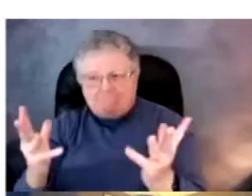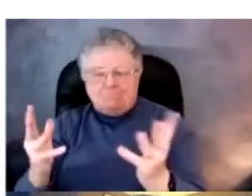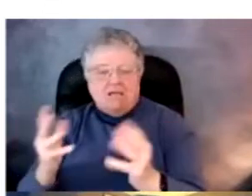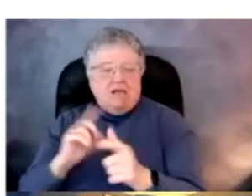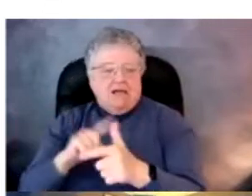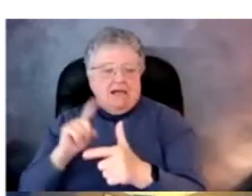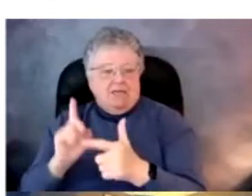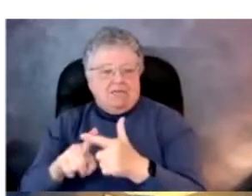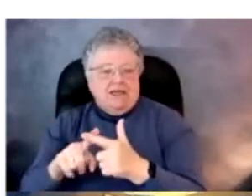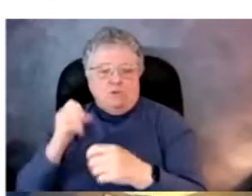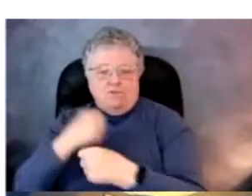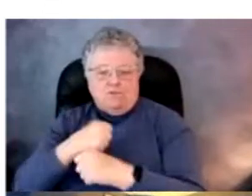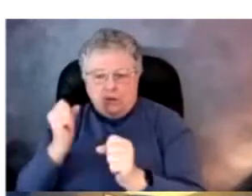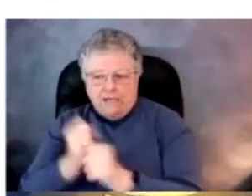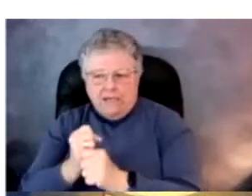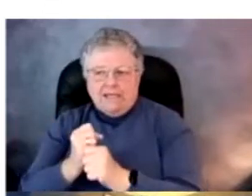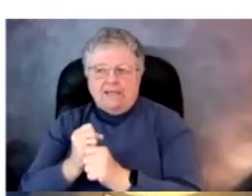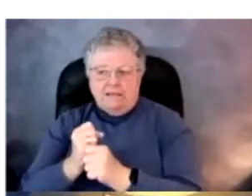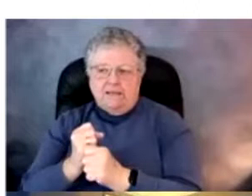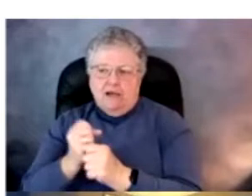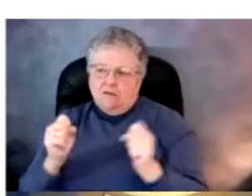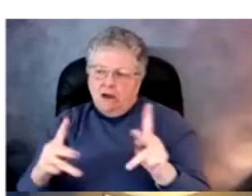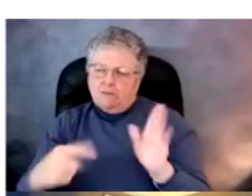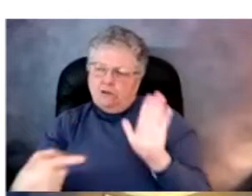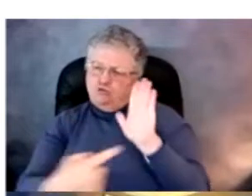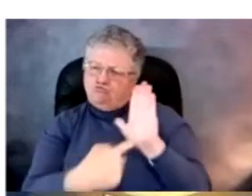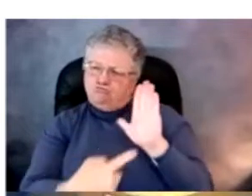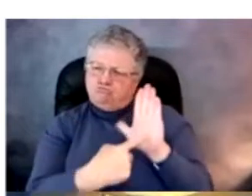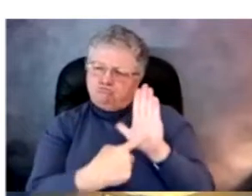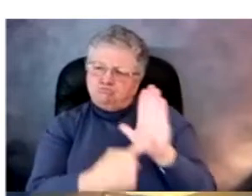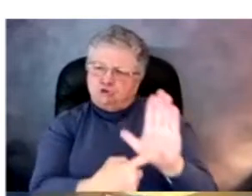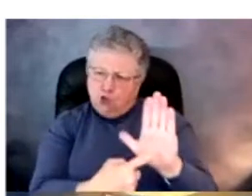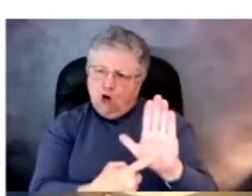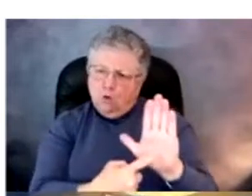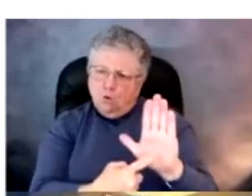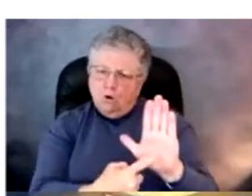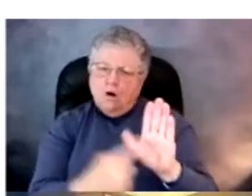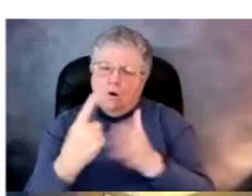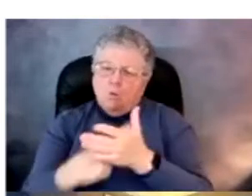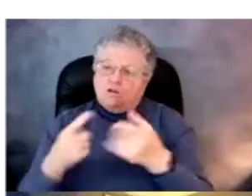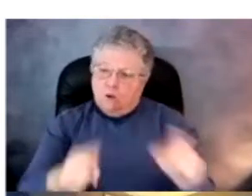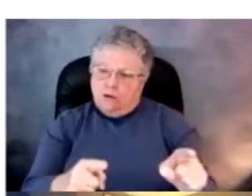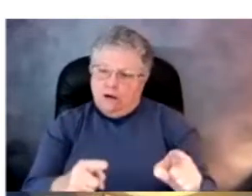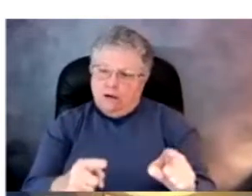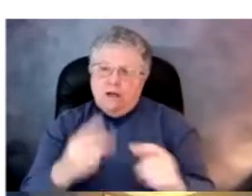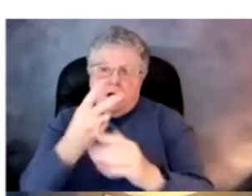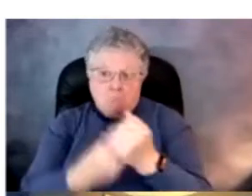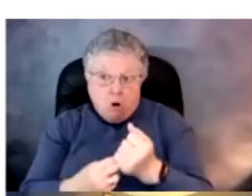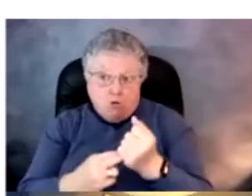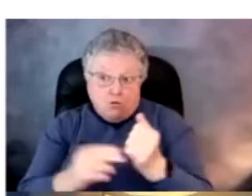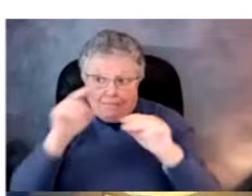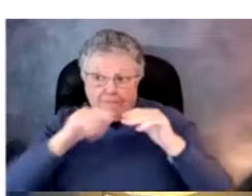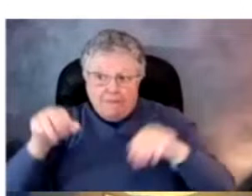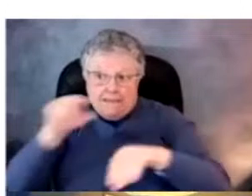visualizations at both the national and the state level to really illustrate what is going on, and to create